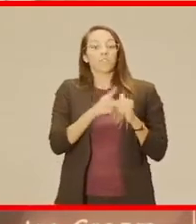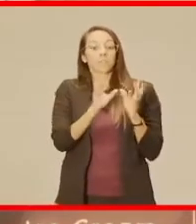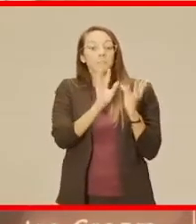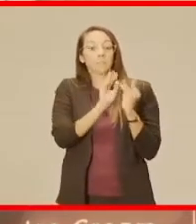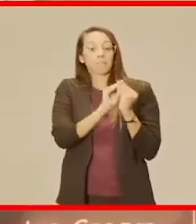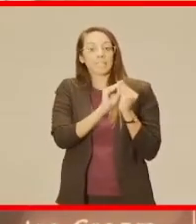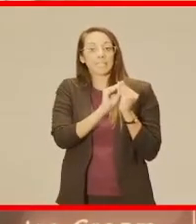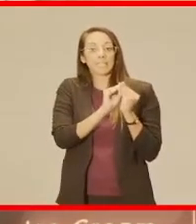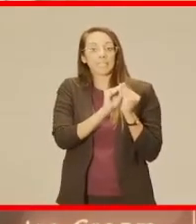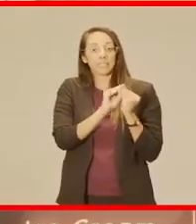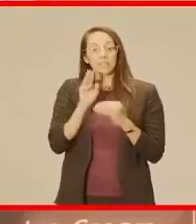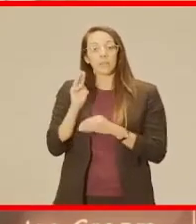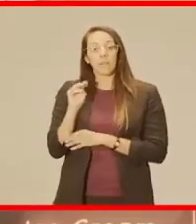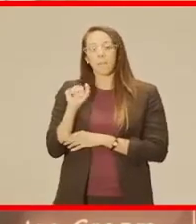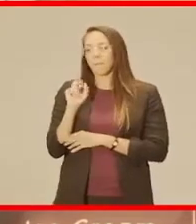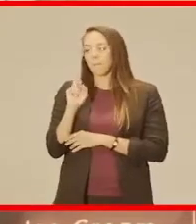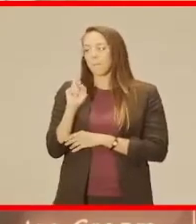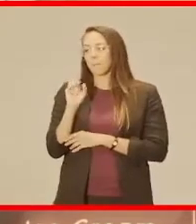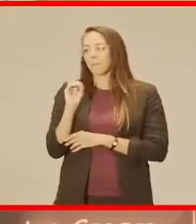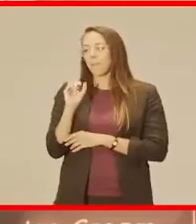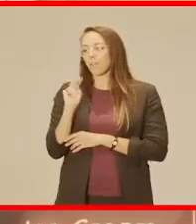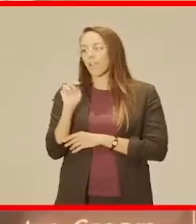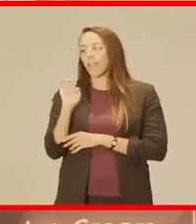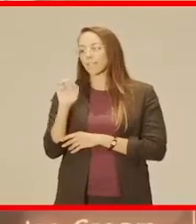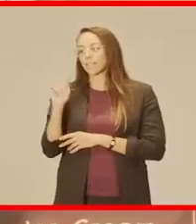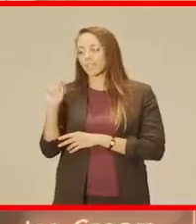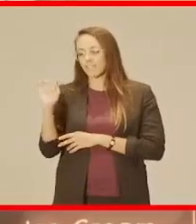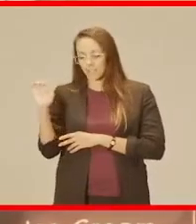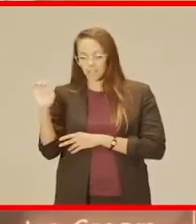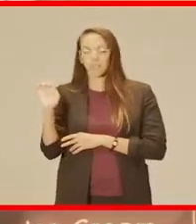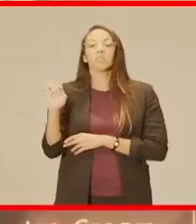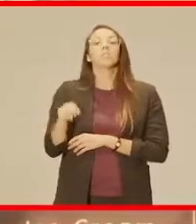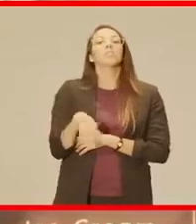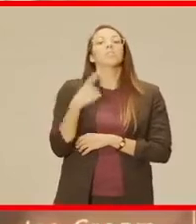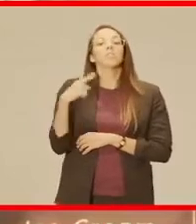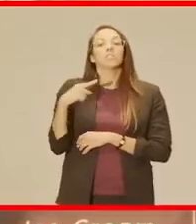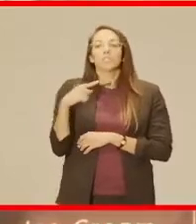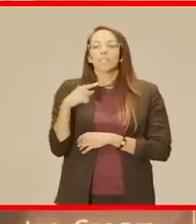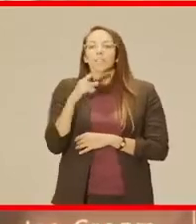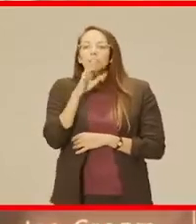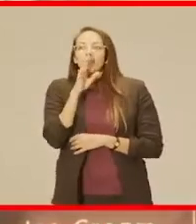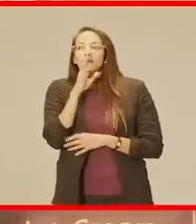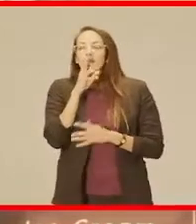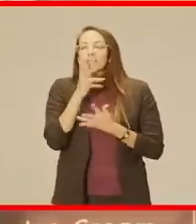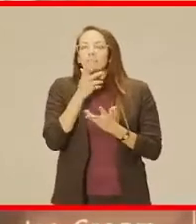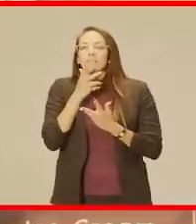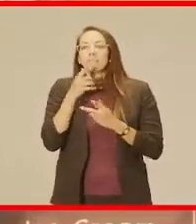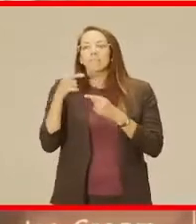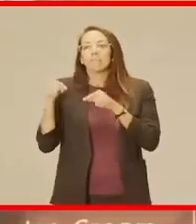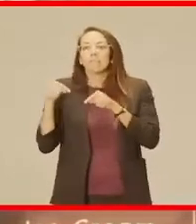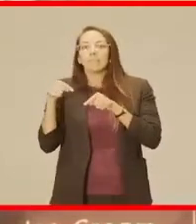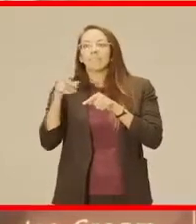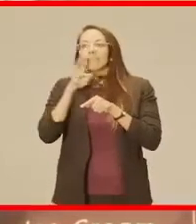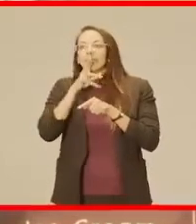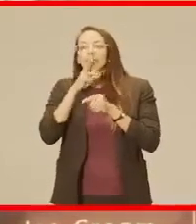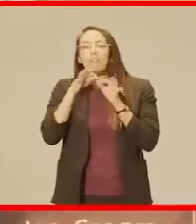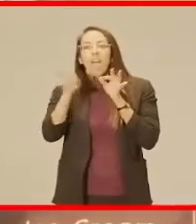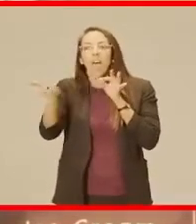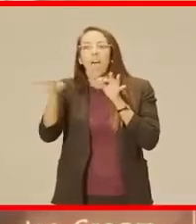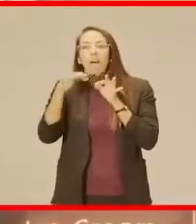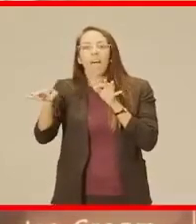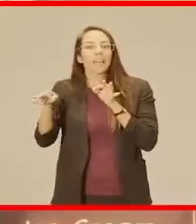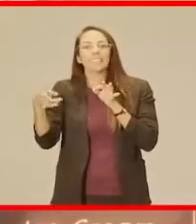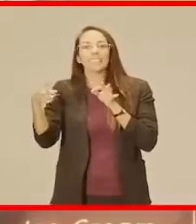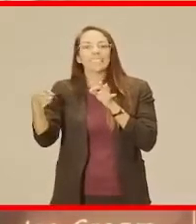she's romantically attracted to Adrienne. She stutters when she's around him, and she can't form complete sentences